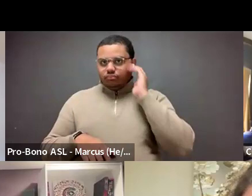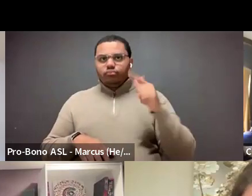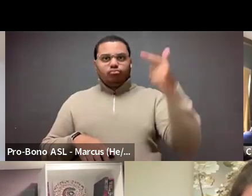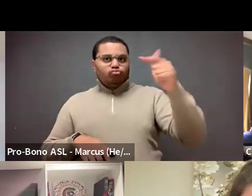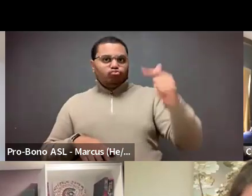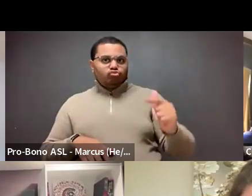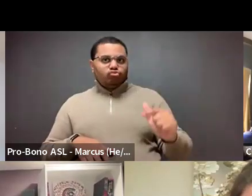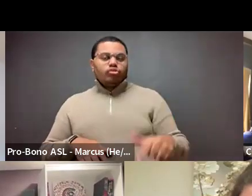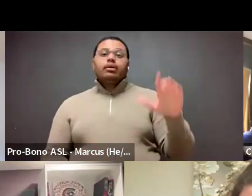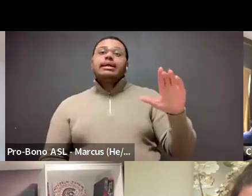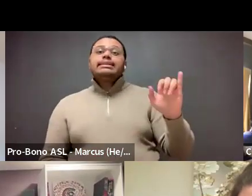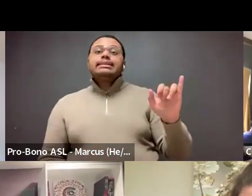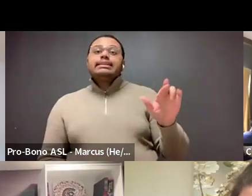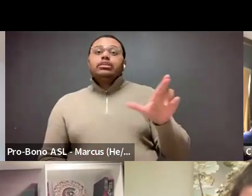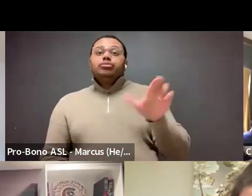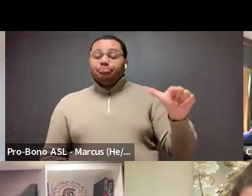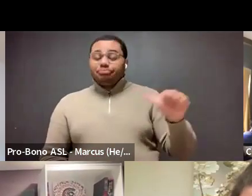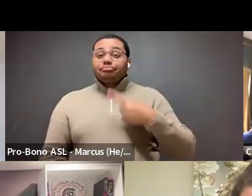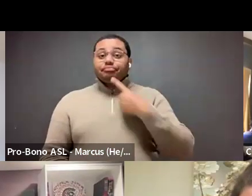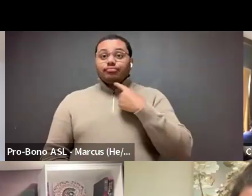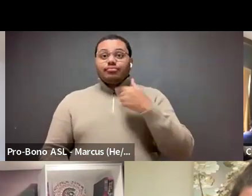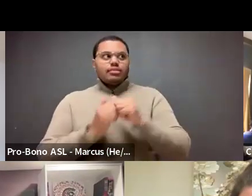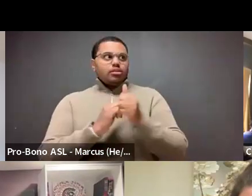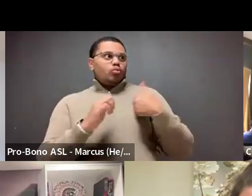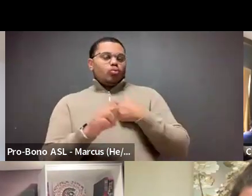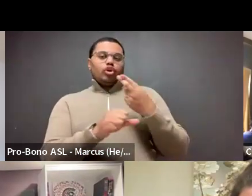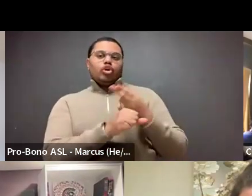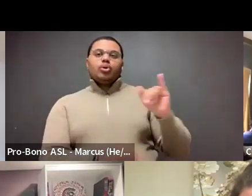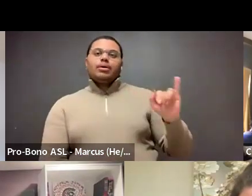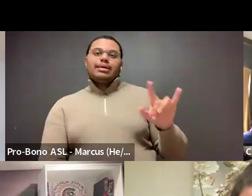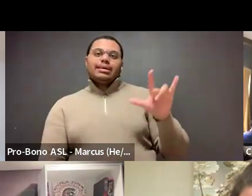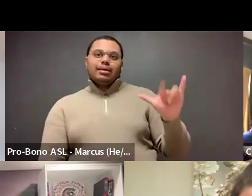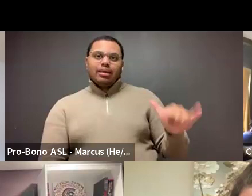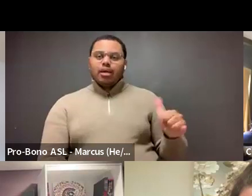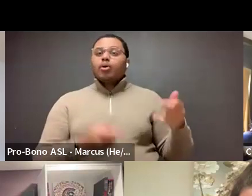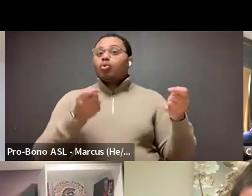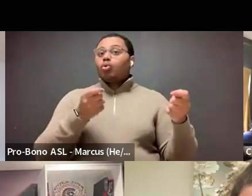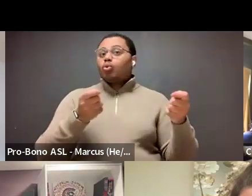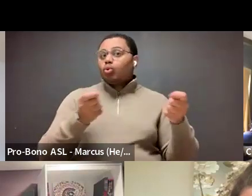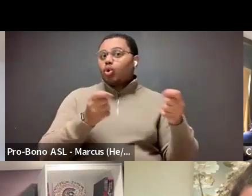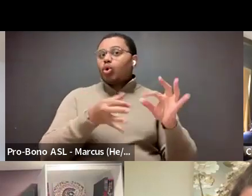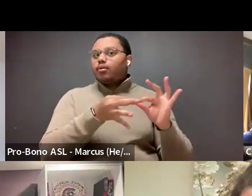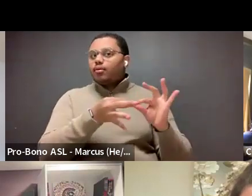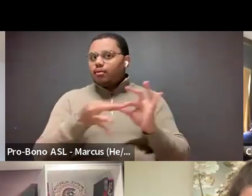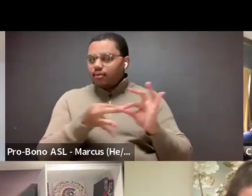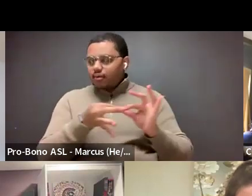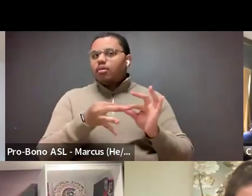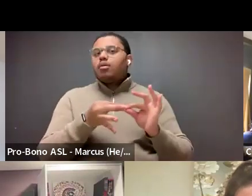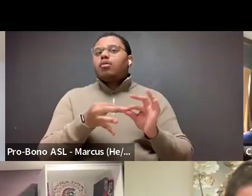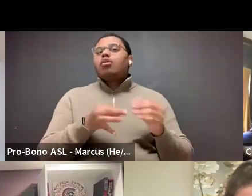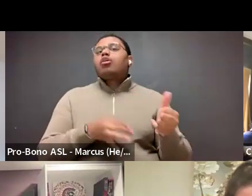but Ciara has, how can we use intimacy, coordination, and collaboration other than working with director?